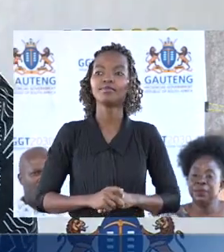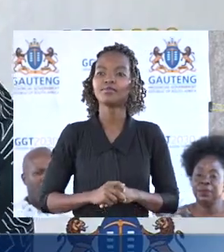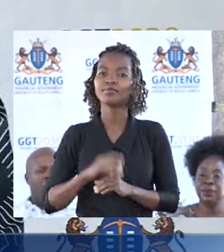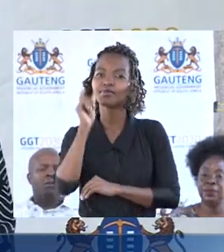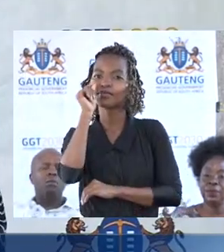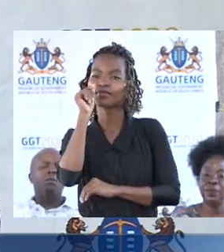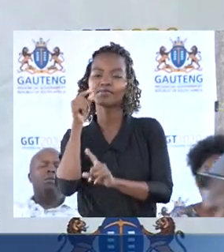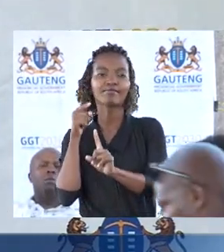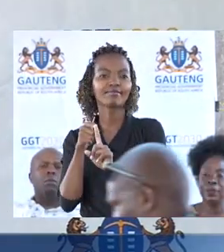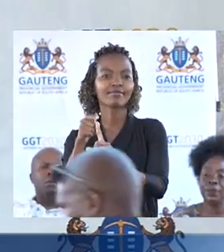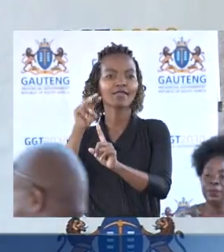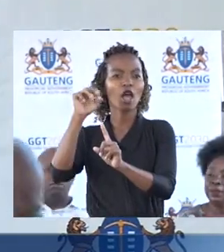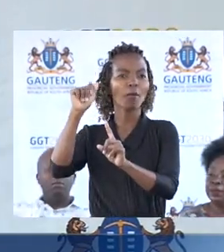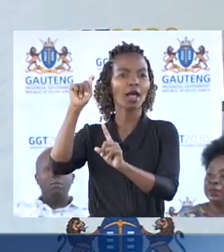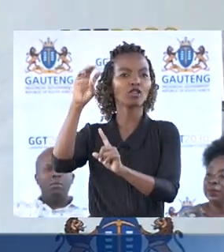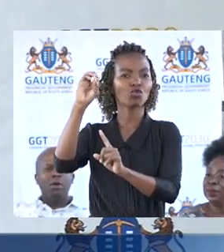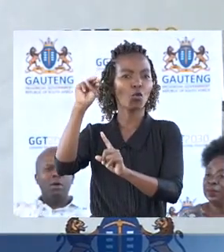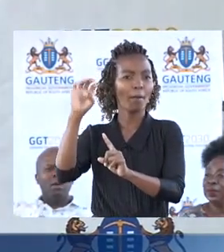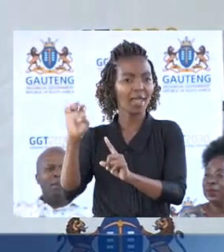Ntate Matume Chilwane.